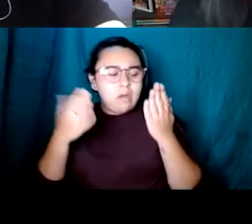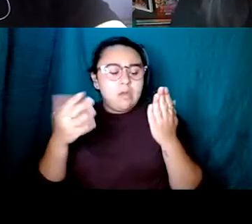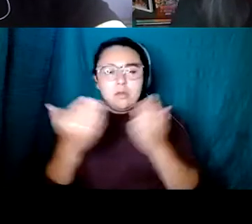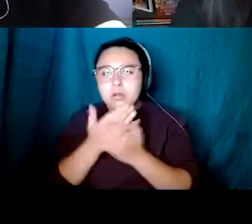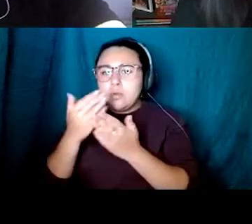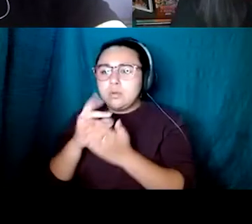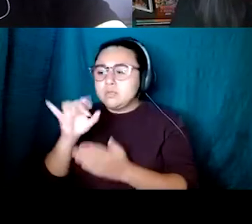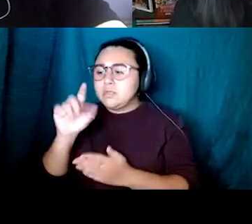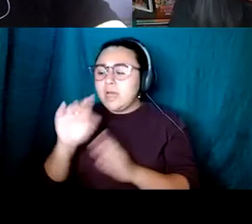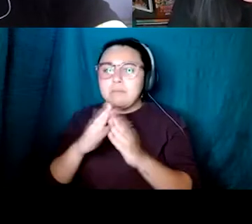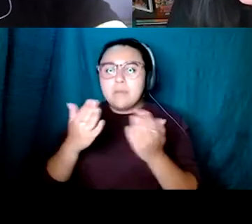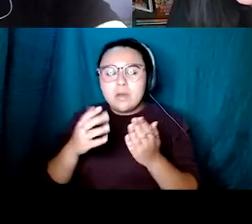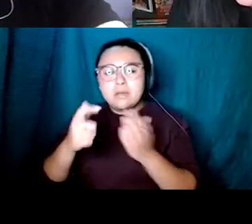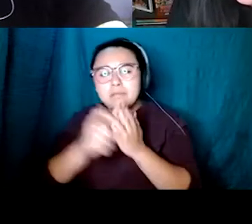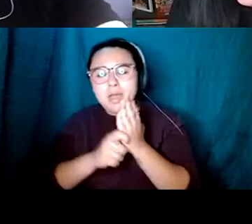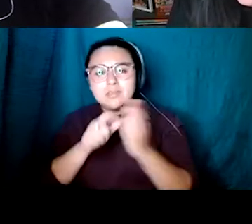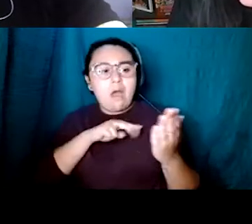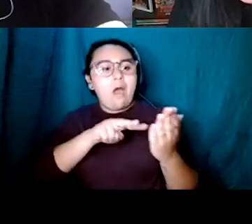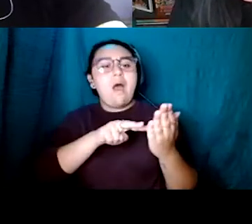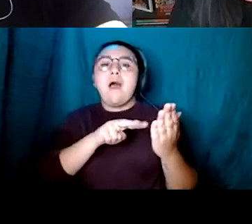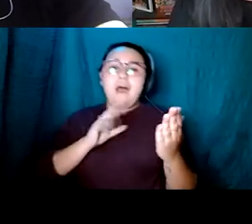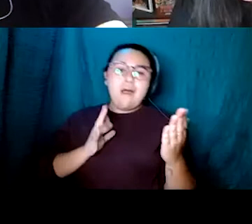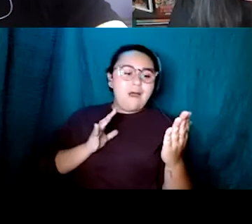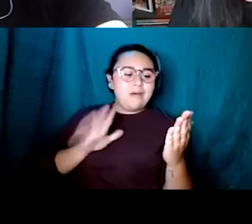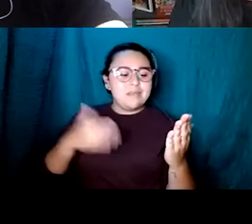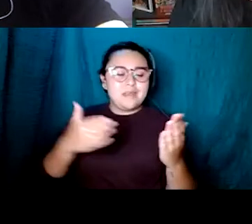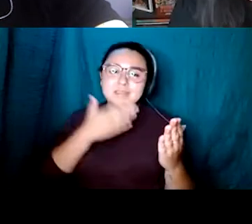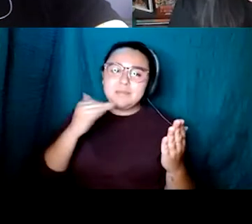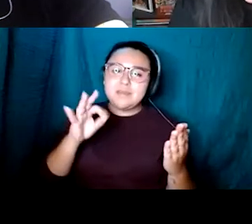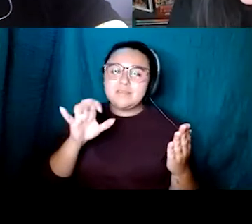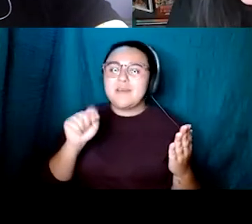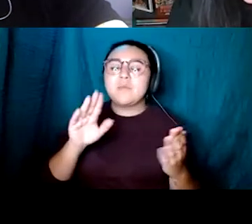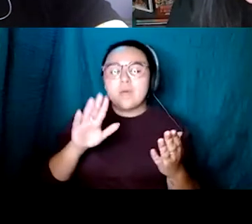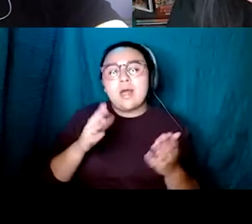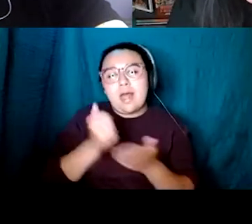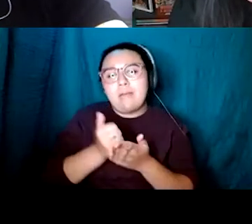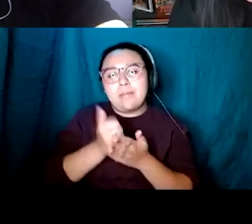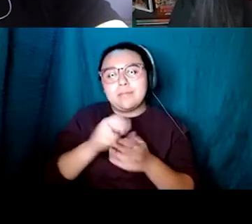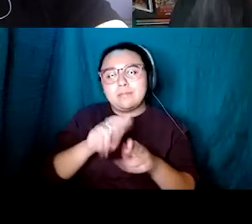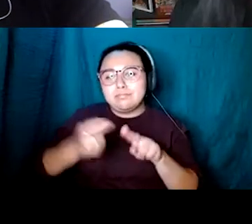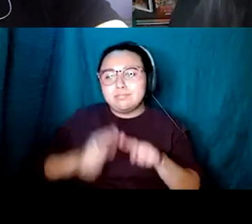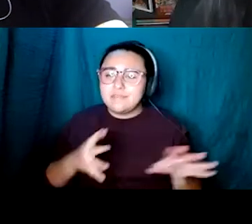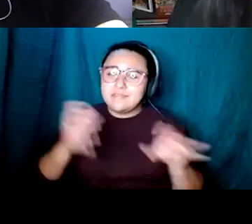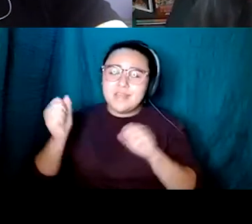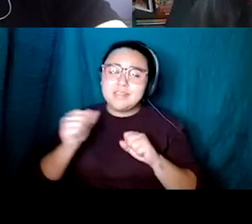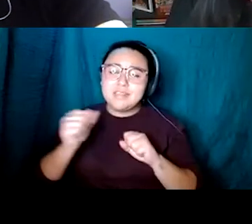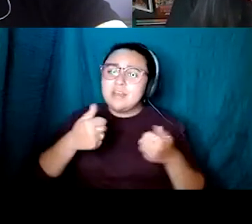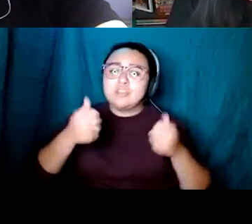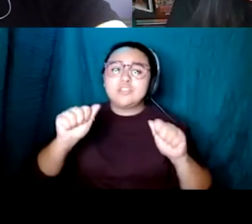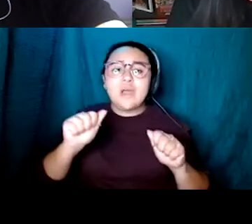hawing whenever she found whatever sounded like the next best fad to make you lose the most weight the fastest without ever even trying said diet